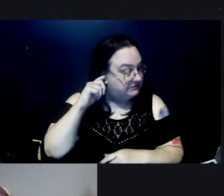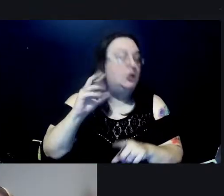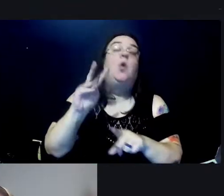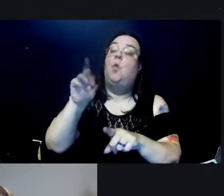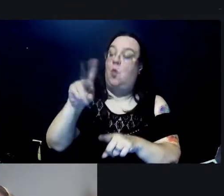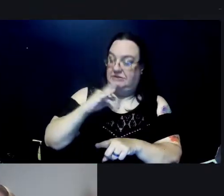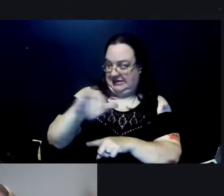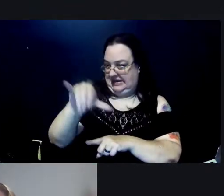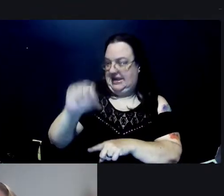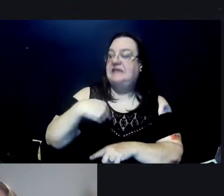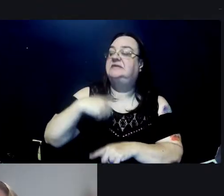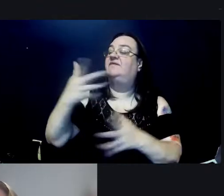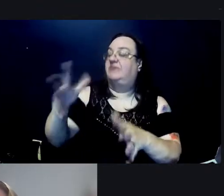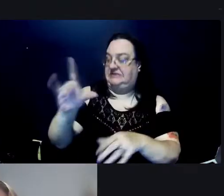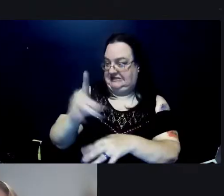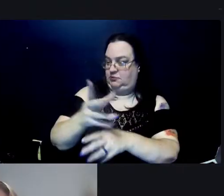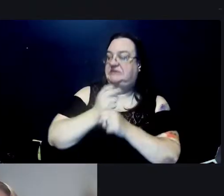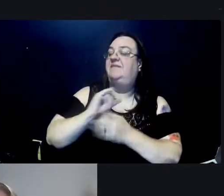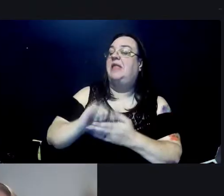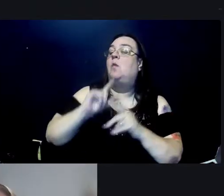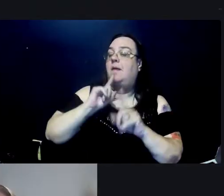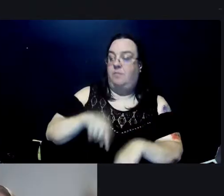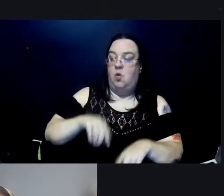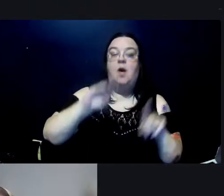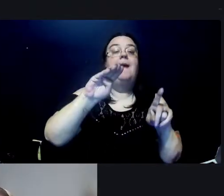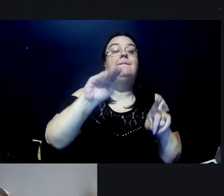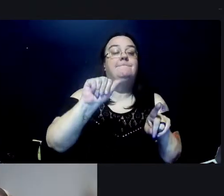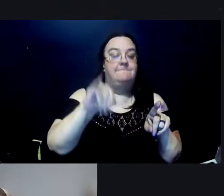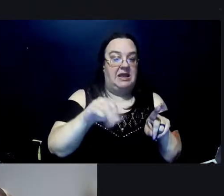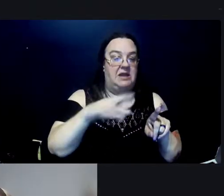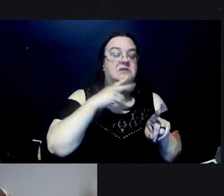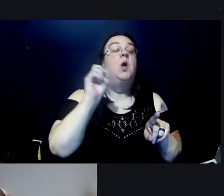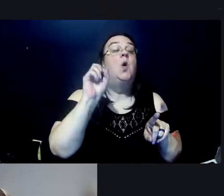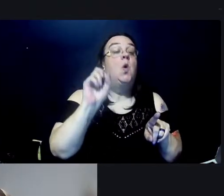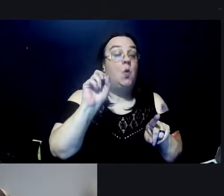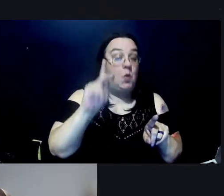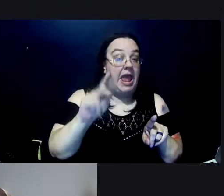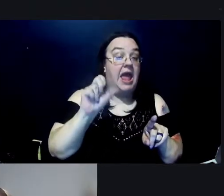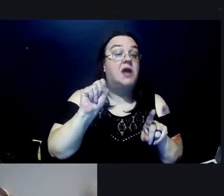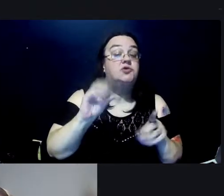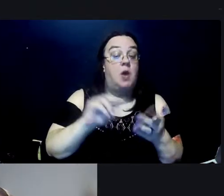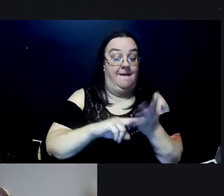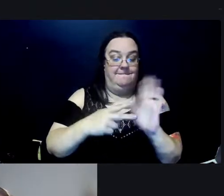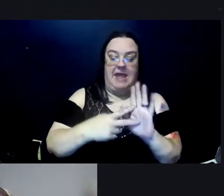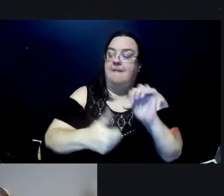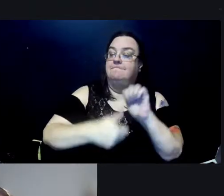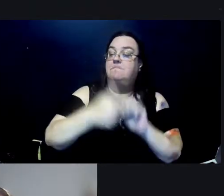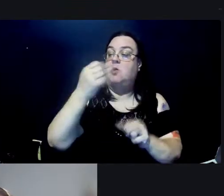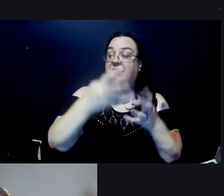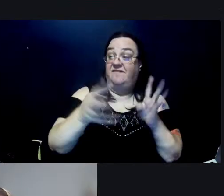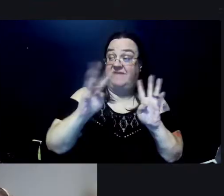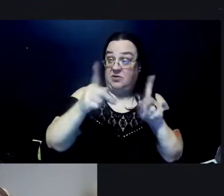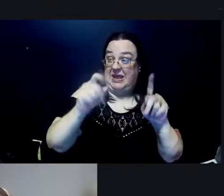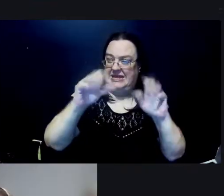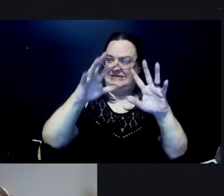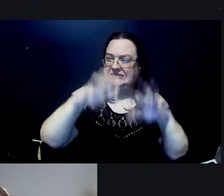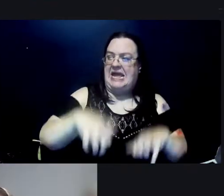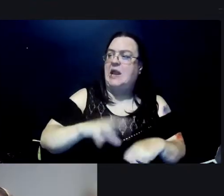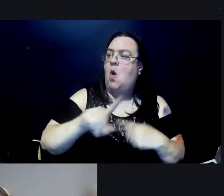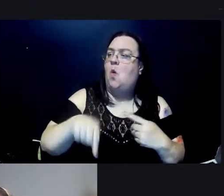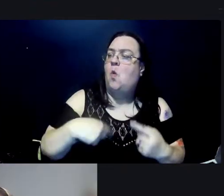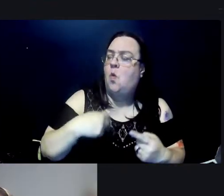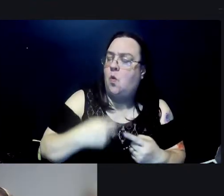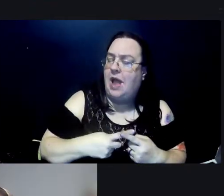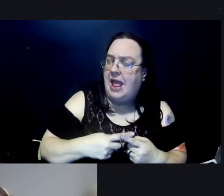Yep. Oh, good. Okay, so you can take down most of the fence when? I think